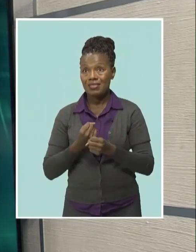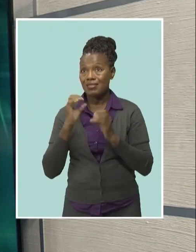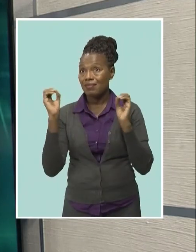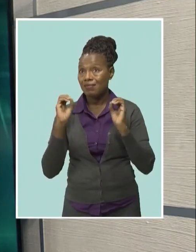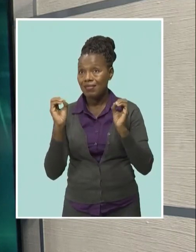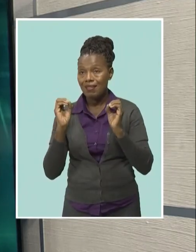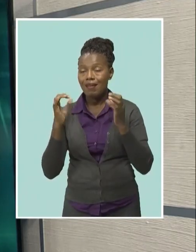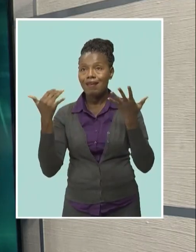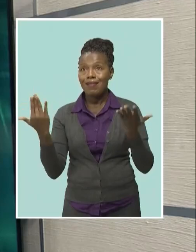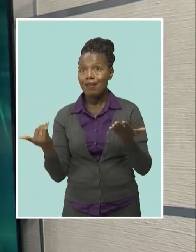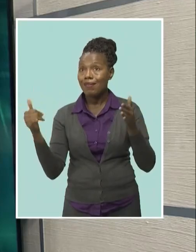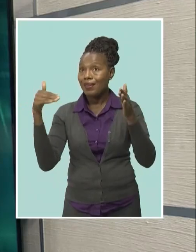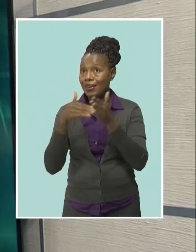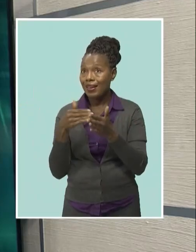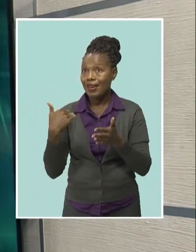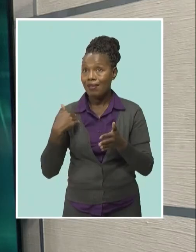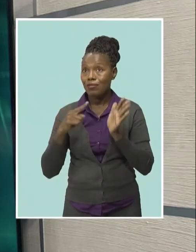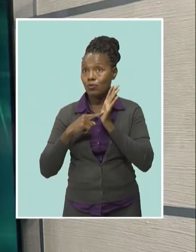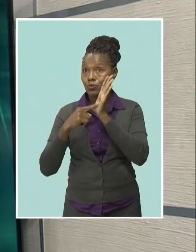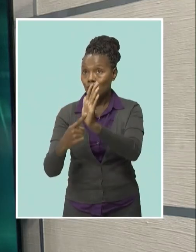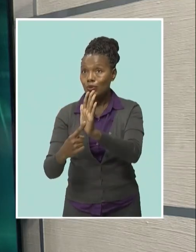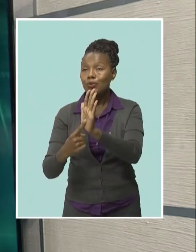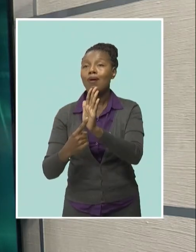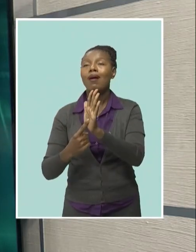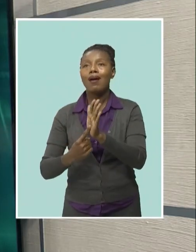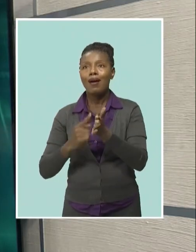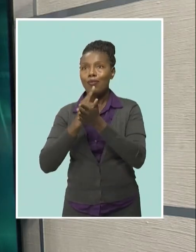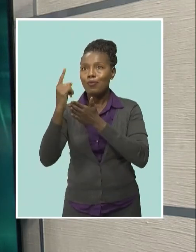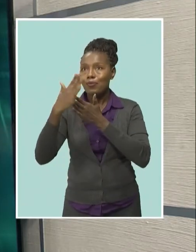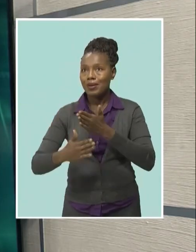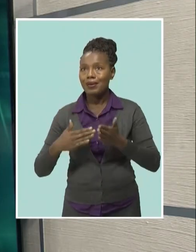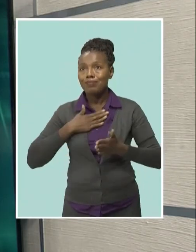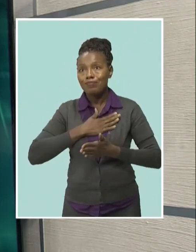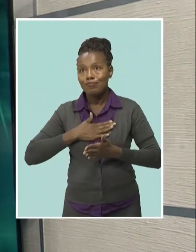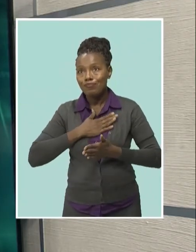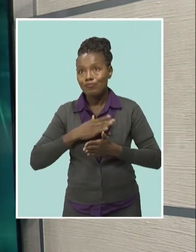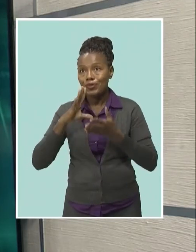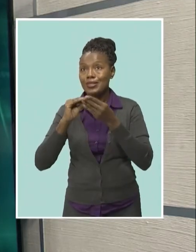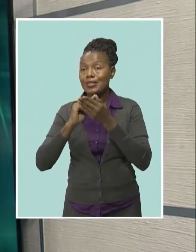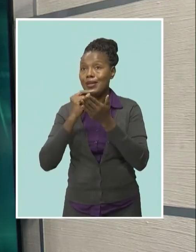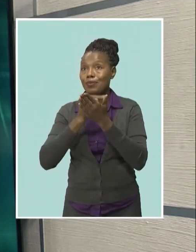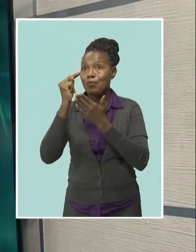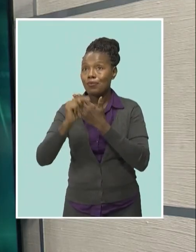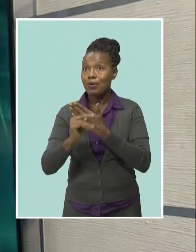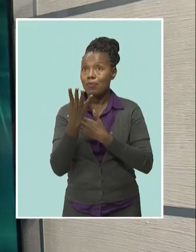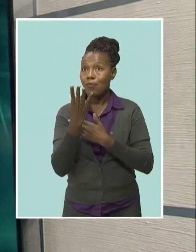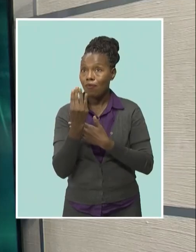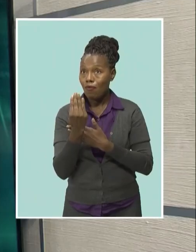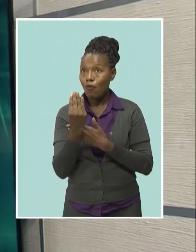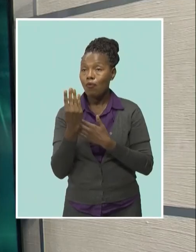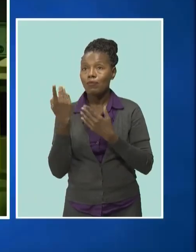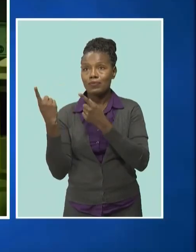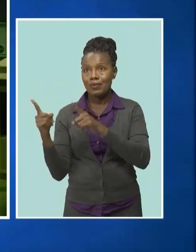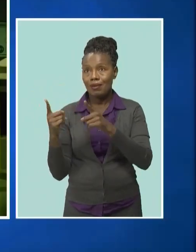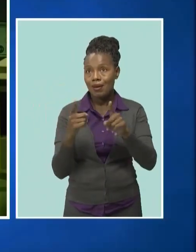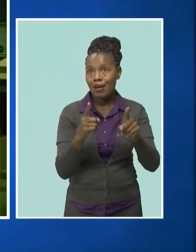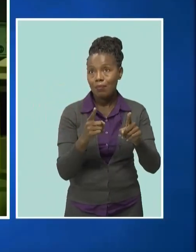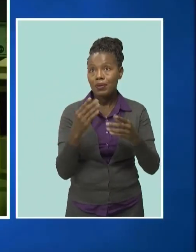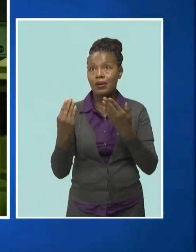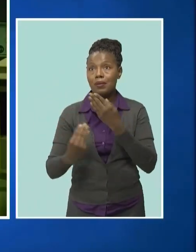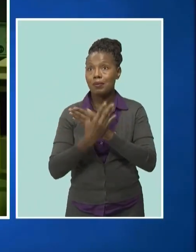weekend of entertainment. She spoke about what will happen on the beach on November 4th after the Kensington Oval event. The cast